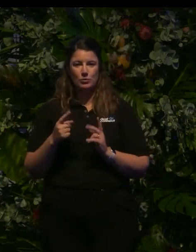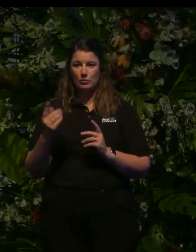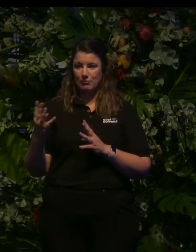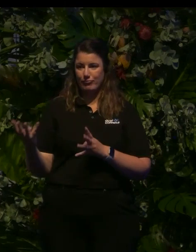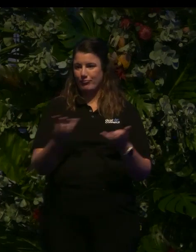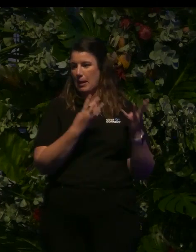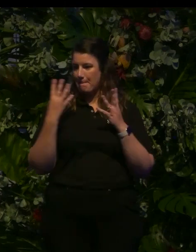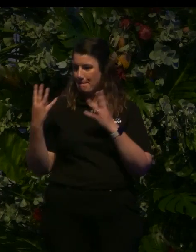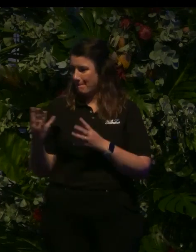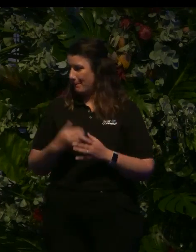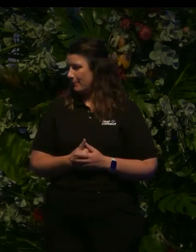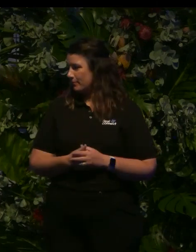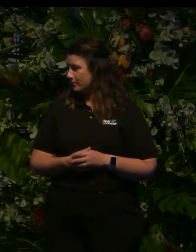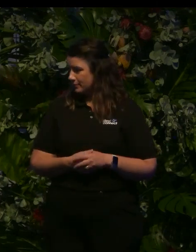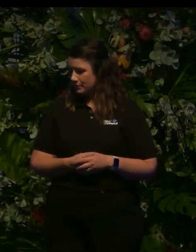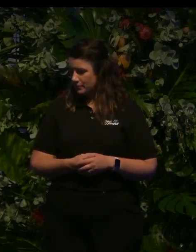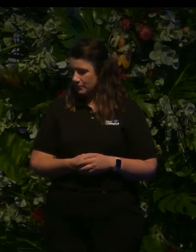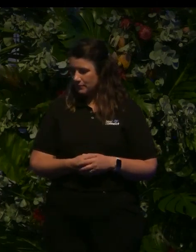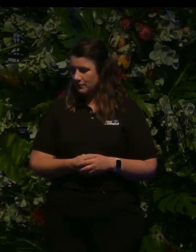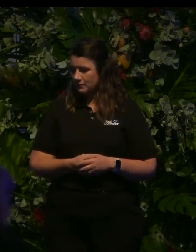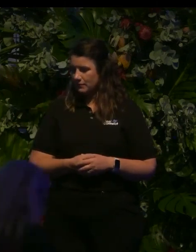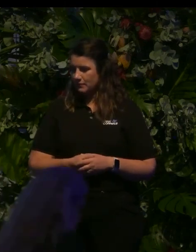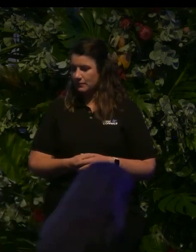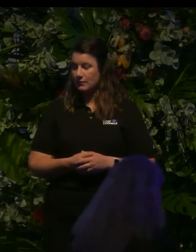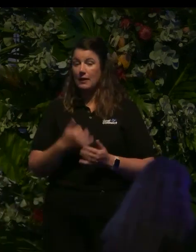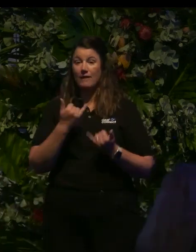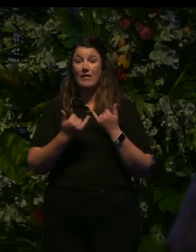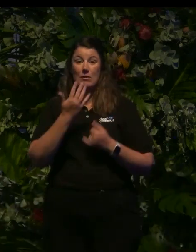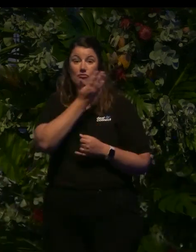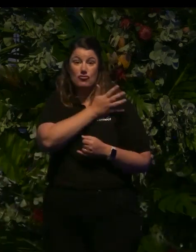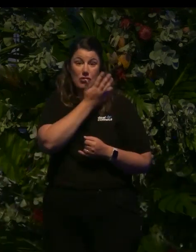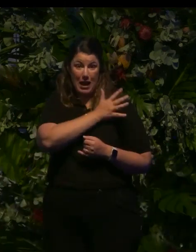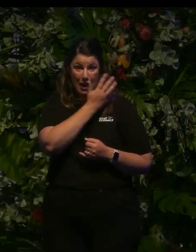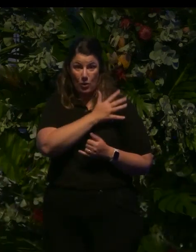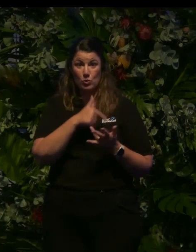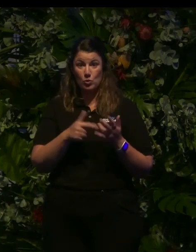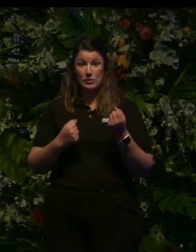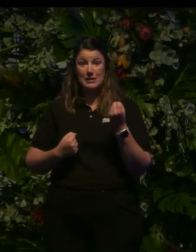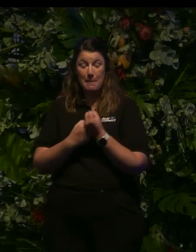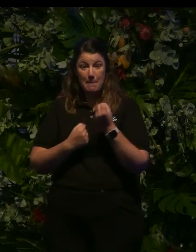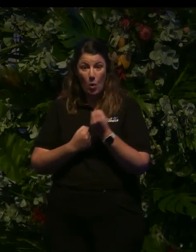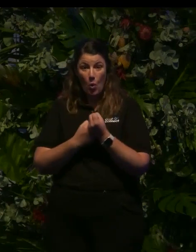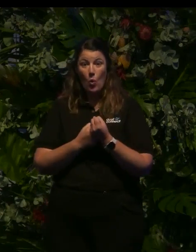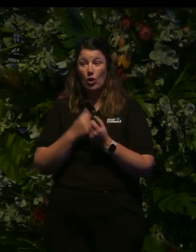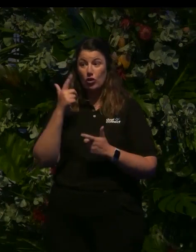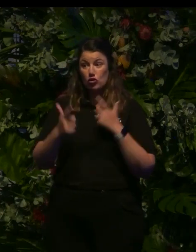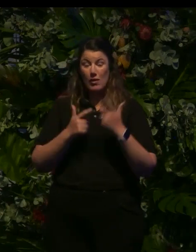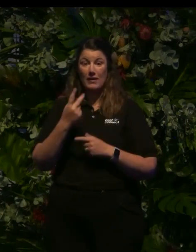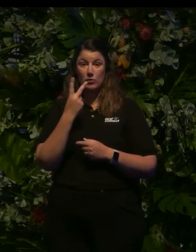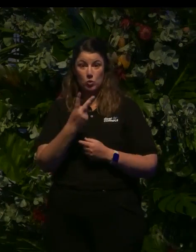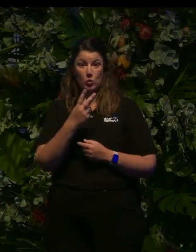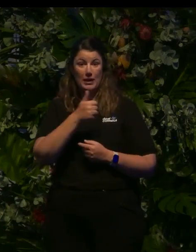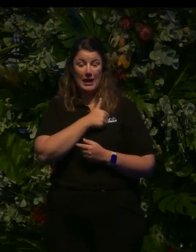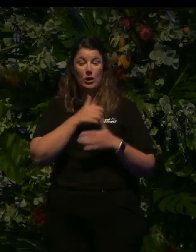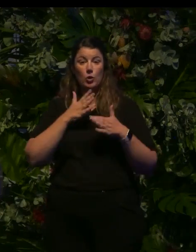way to the stage, but we are very proud to be able to support the travel of two